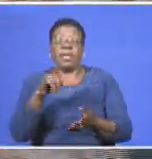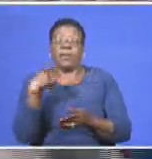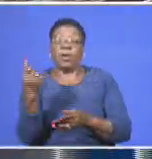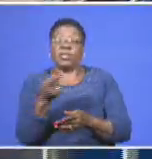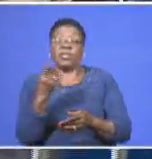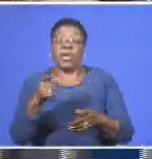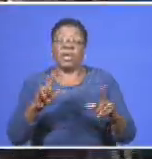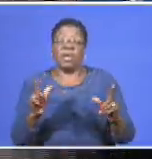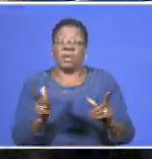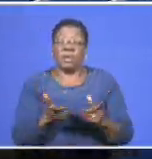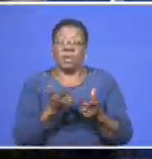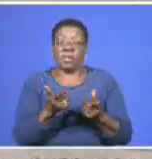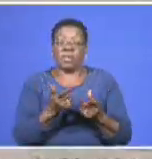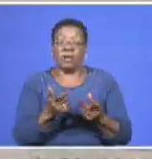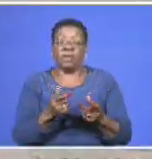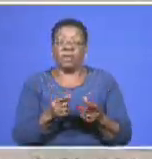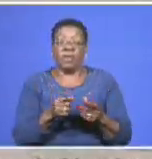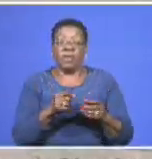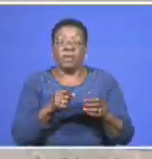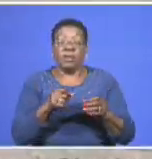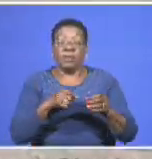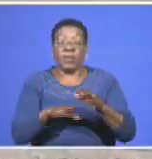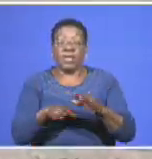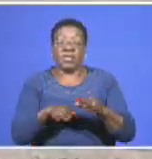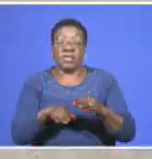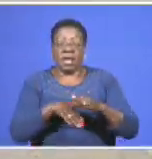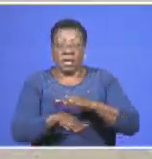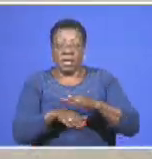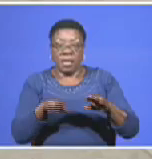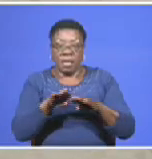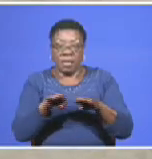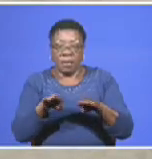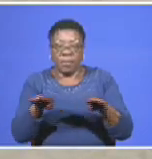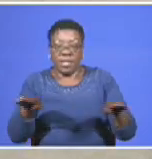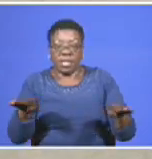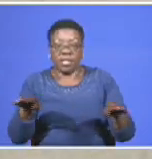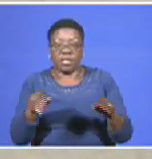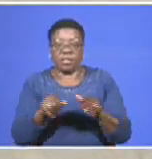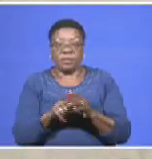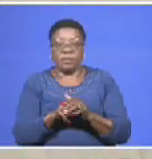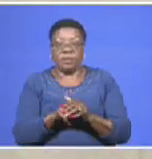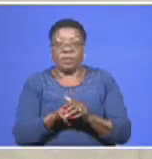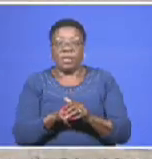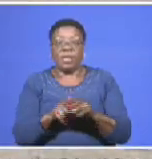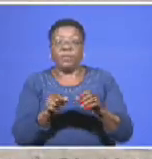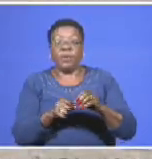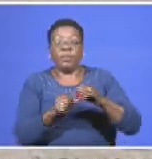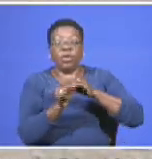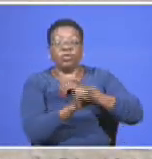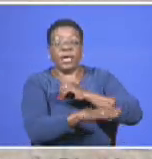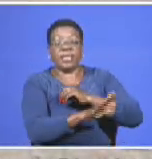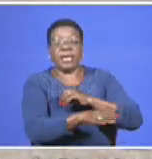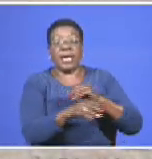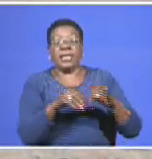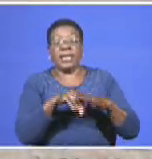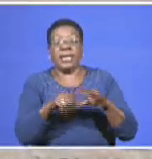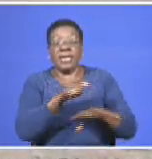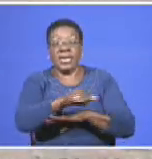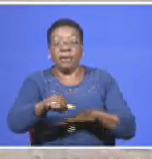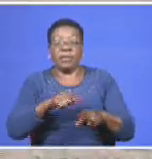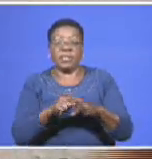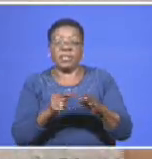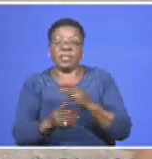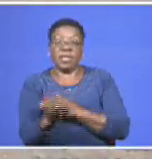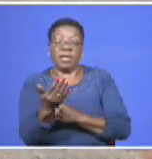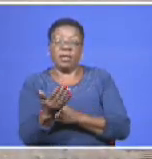lots of work to do under the bleachers. Moss says they placed more trash bins in the area this year. In some instances with Junkanoo, you